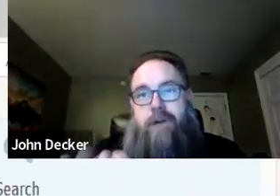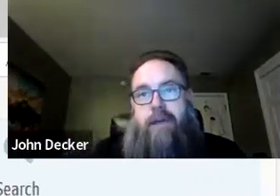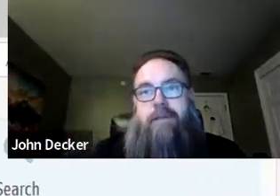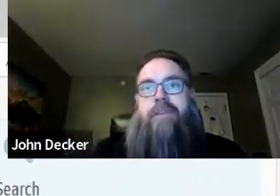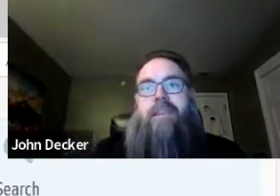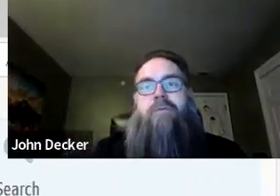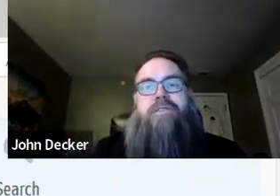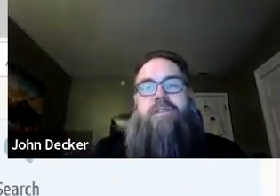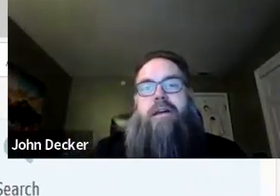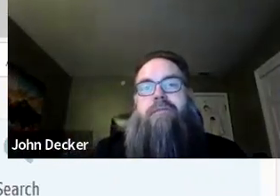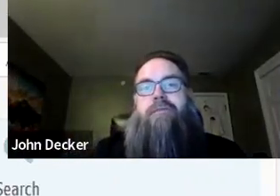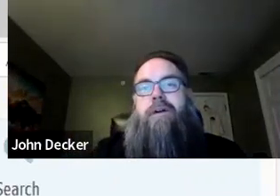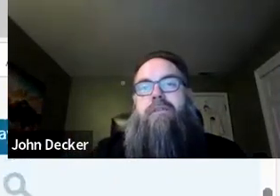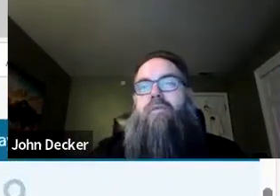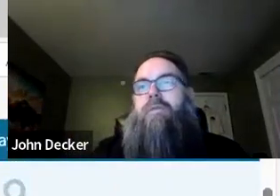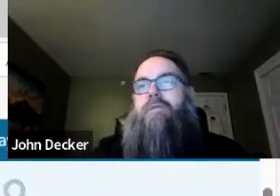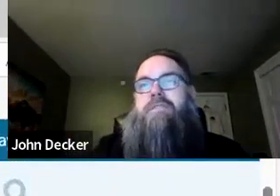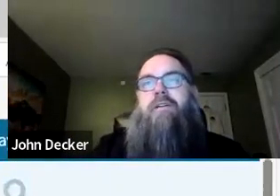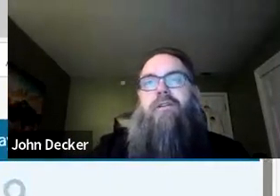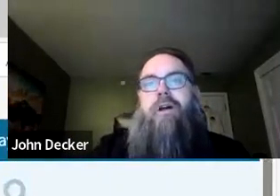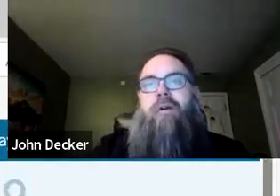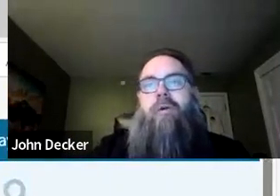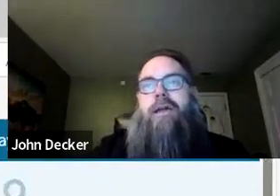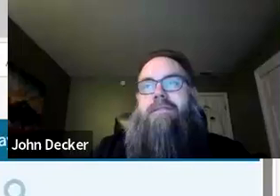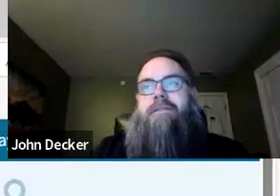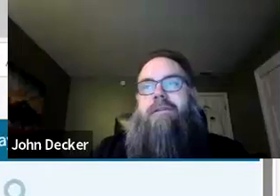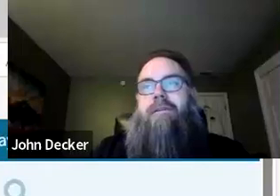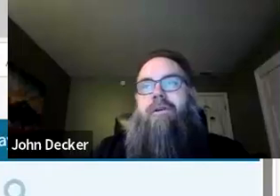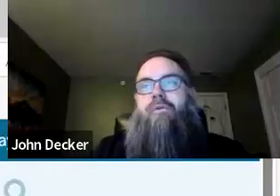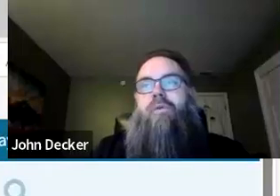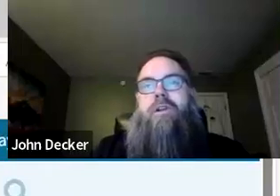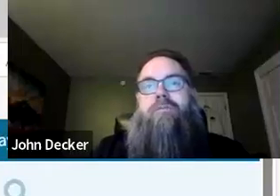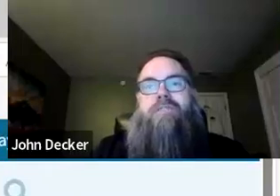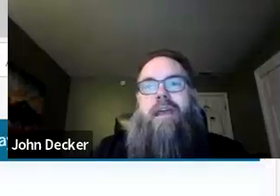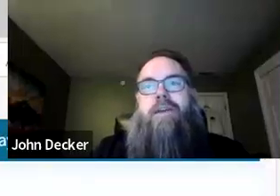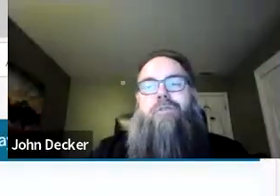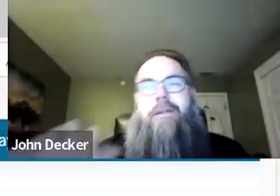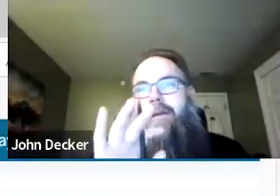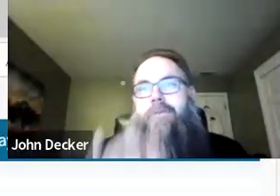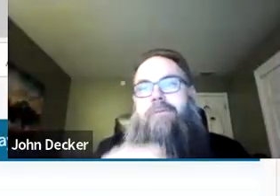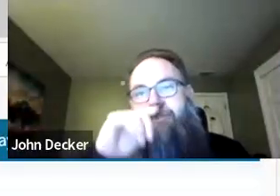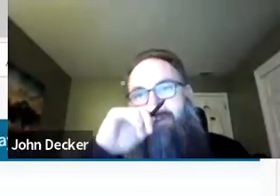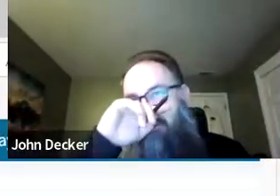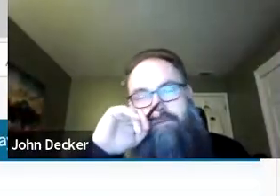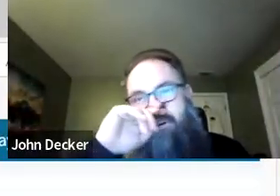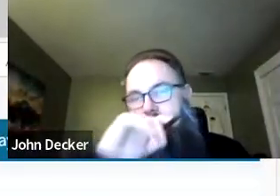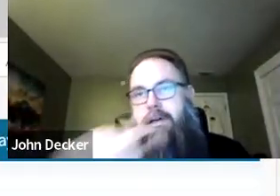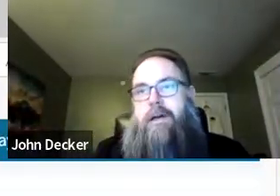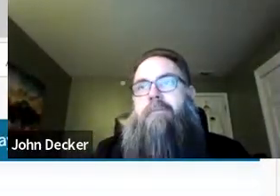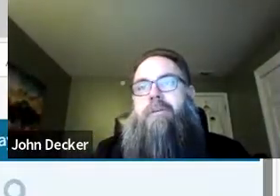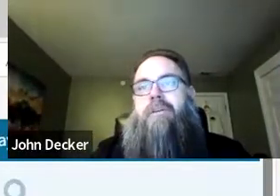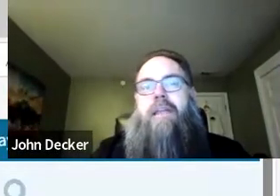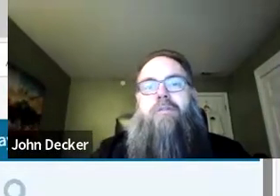rates are fine, but that we still have the workbooks that are not quite 100% accurate, and we will share with